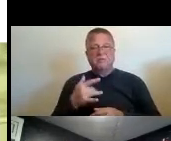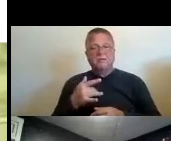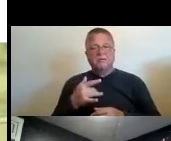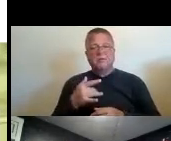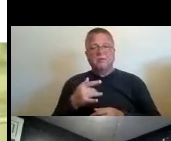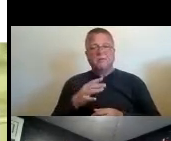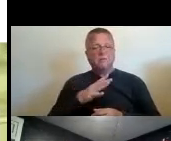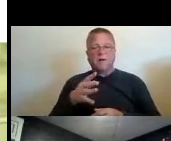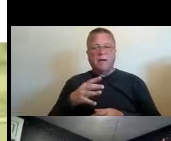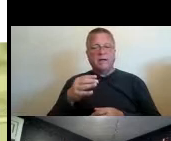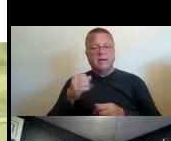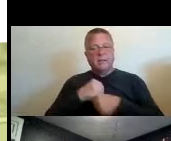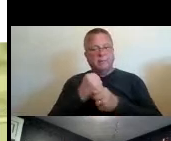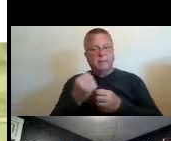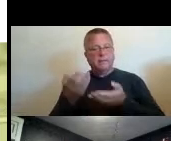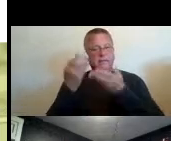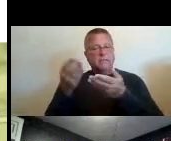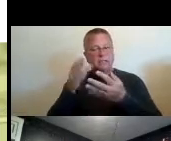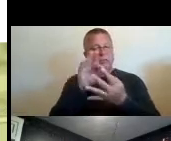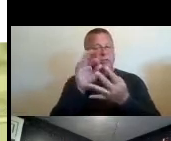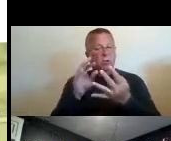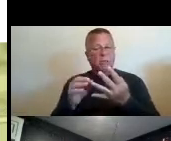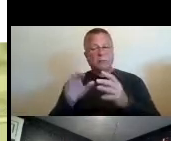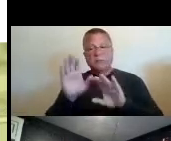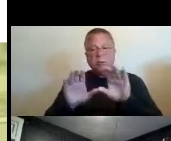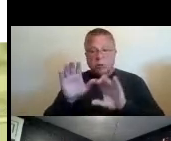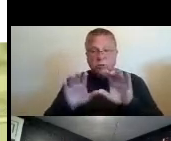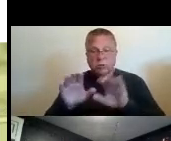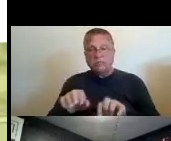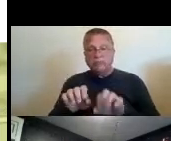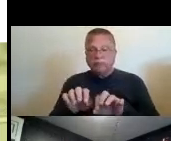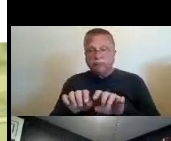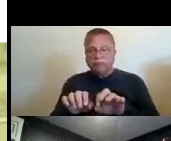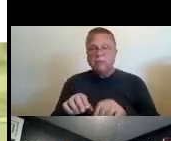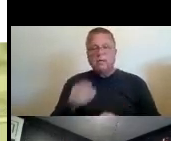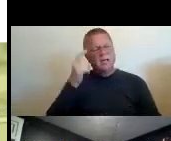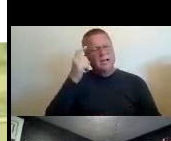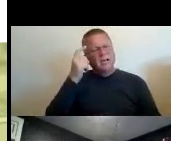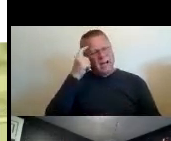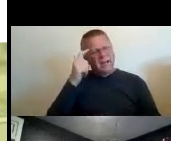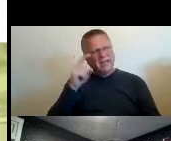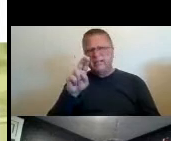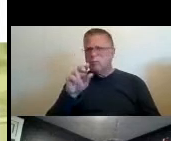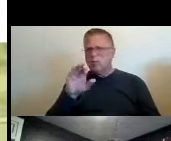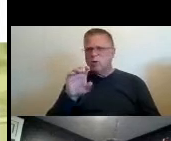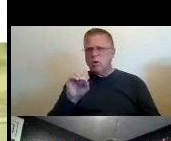make your suggestions and options known in the chat if you want to. There's also, I think that Ricardo mentioned, if you're